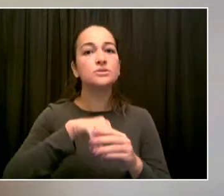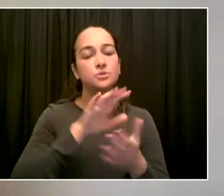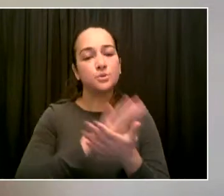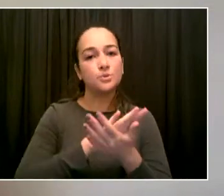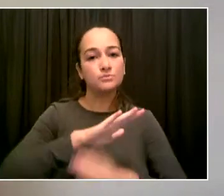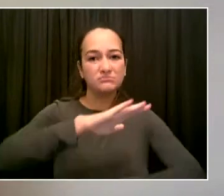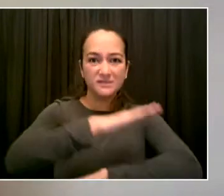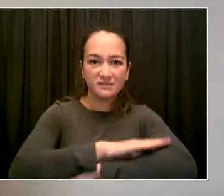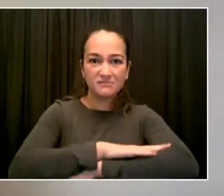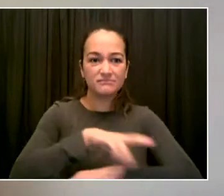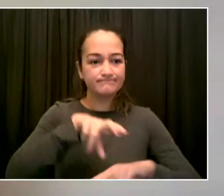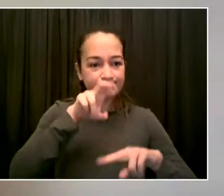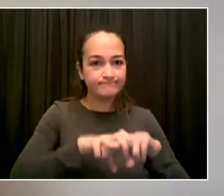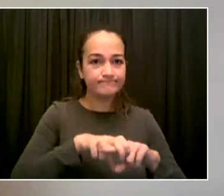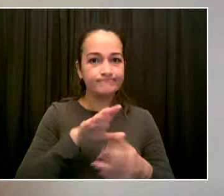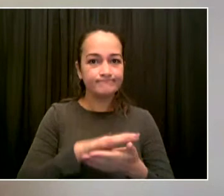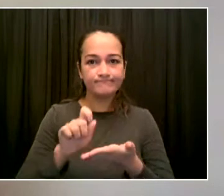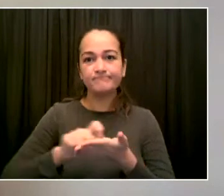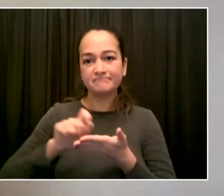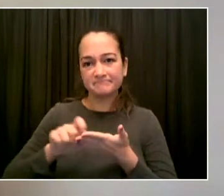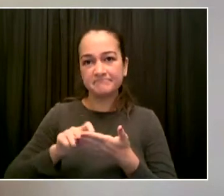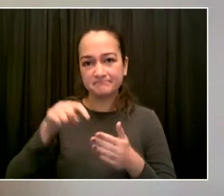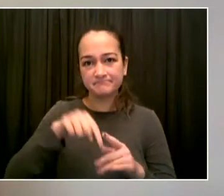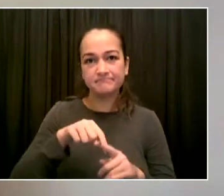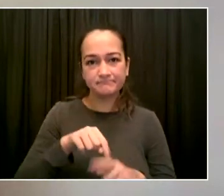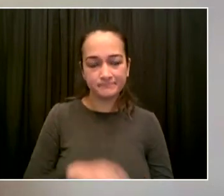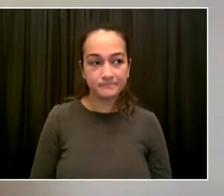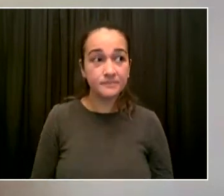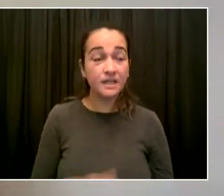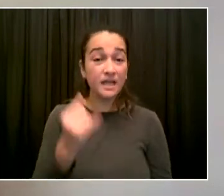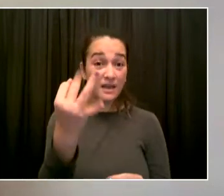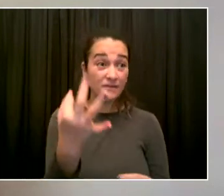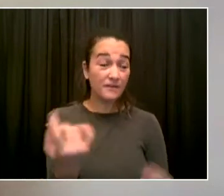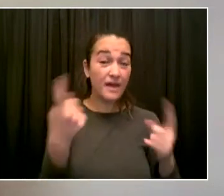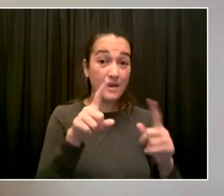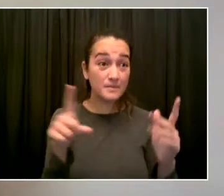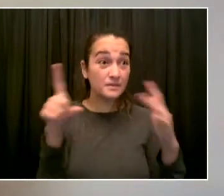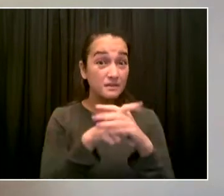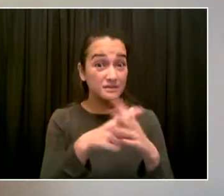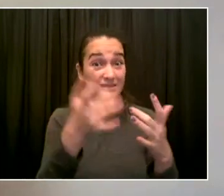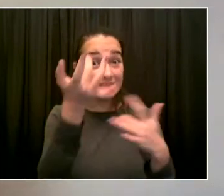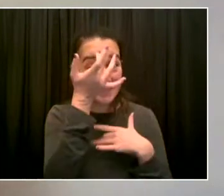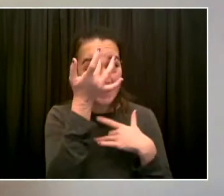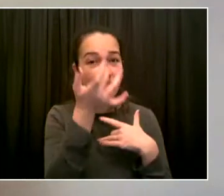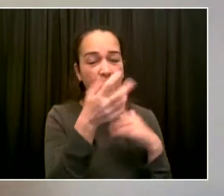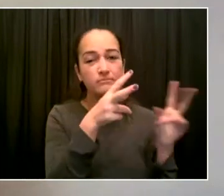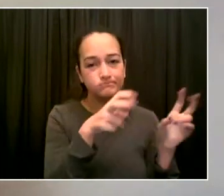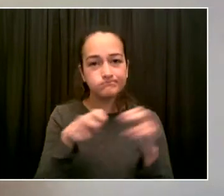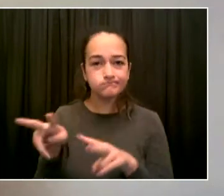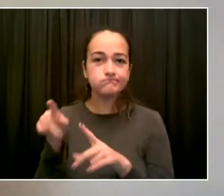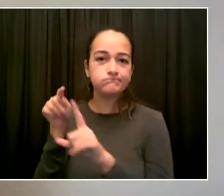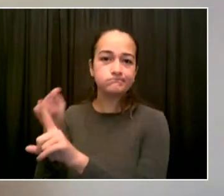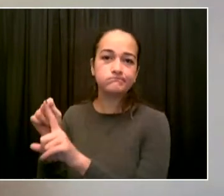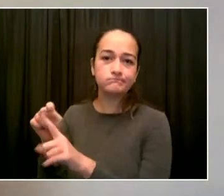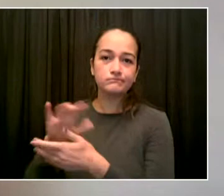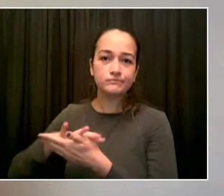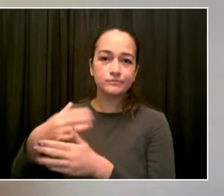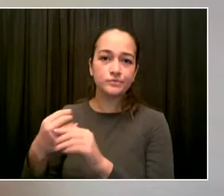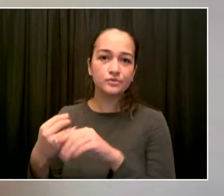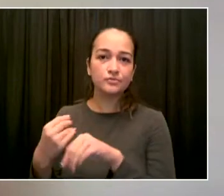shifting. We look forward to making adjustments to decrease the number of times that we have to shift, but we also know that we're